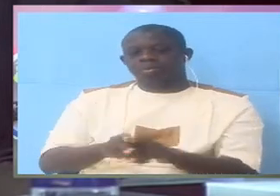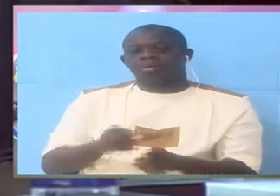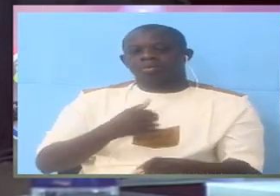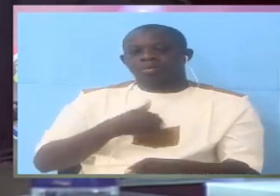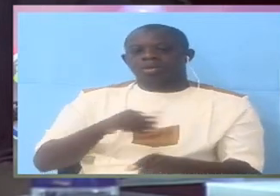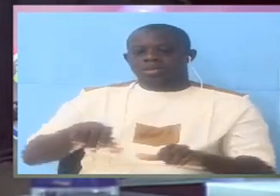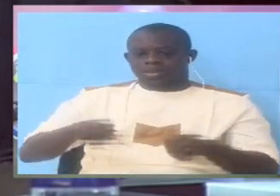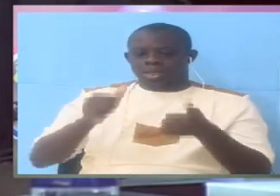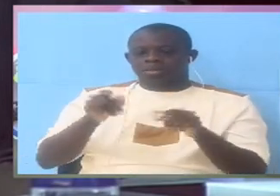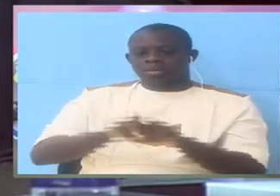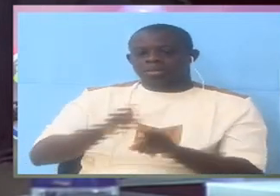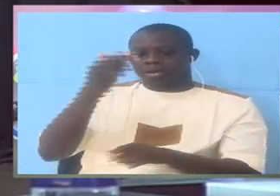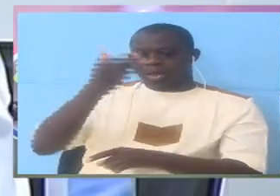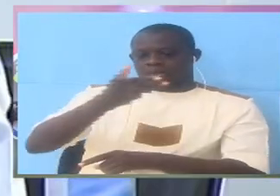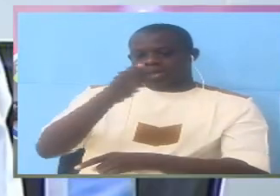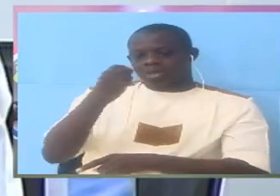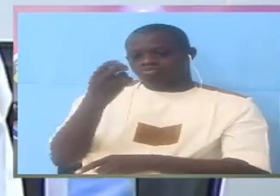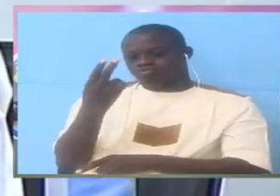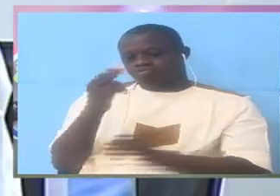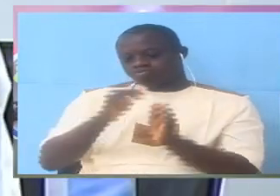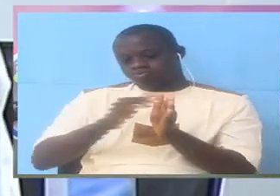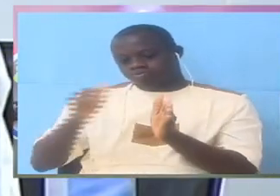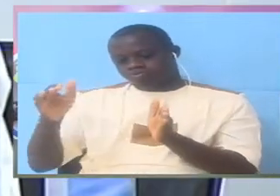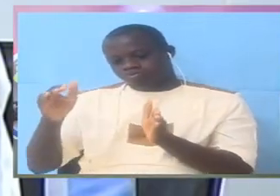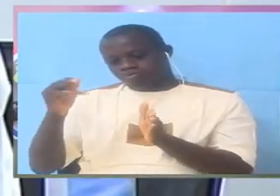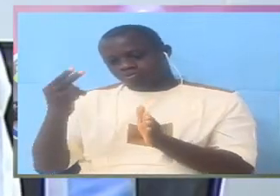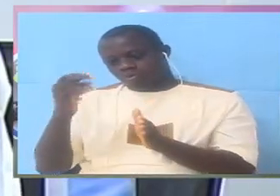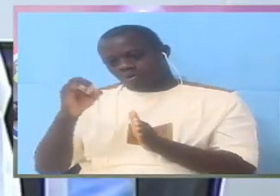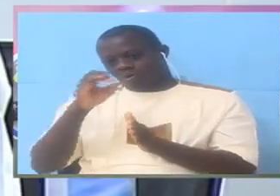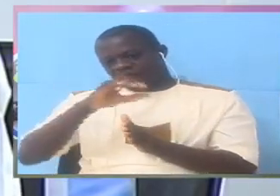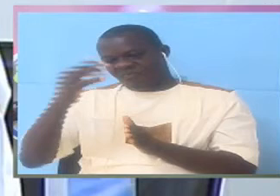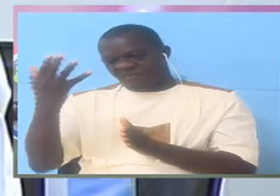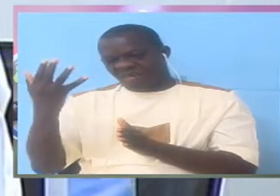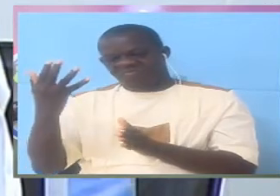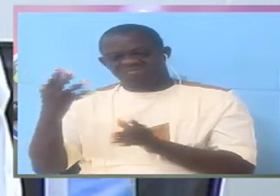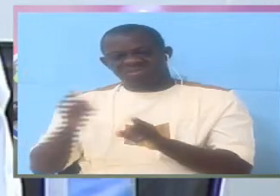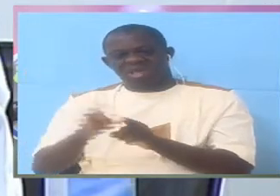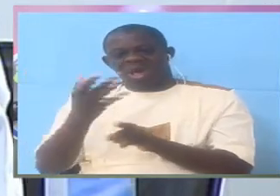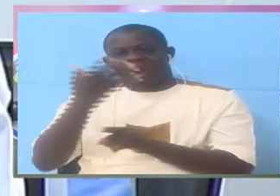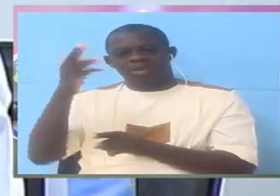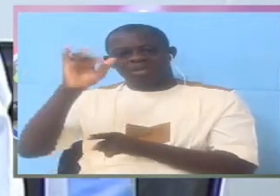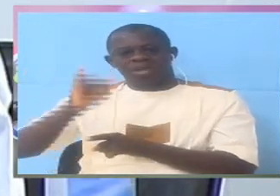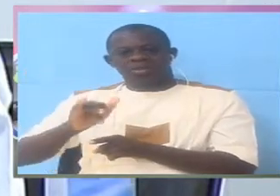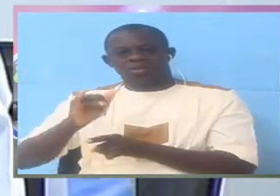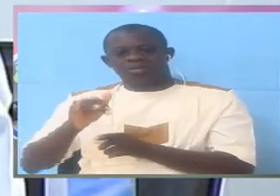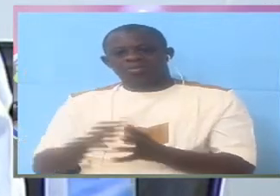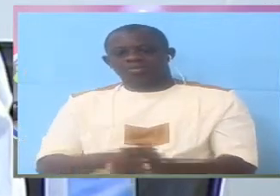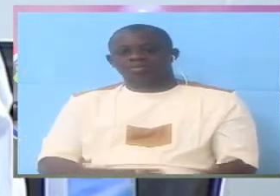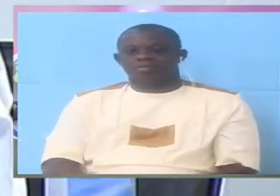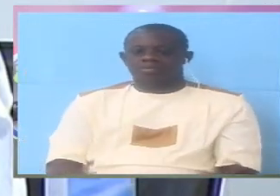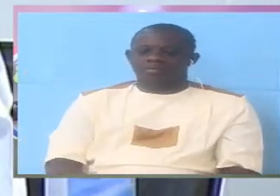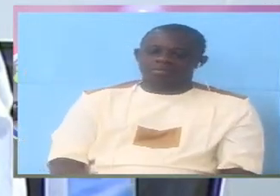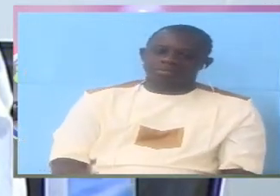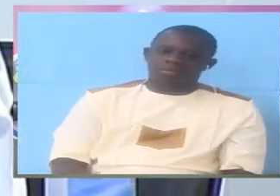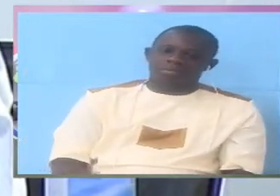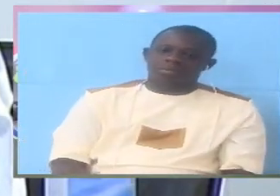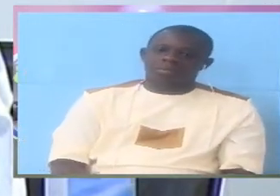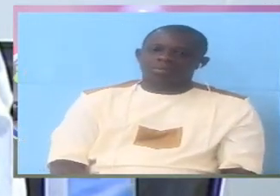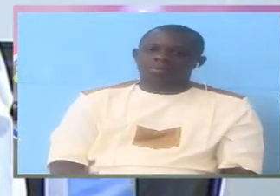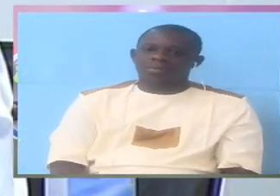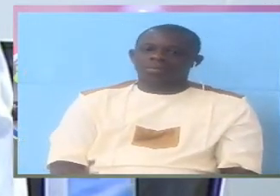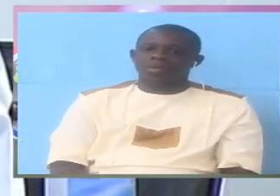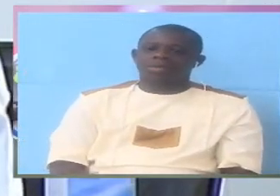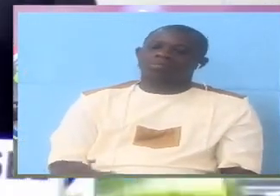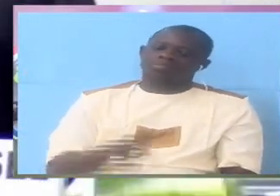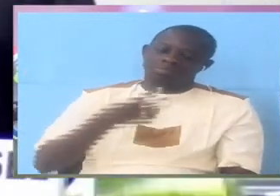1992 up to 2005. How many years? 1992 for 2005. Arithmetic, help me. 13